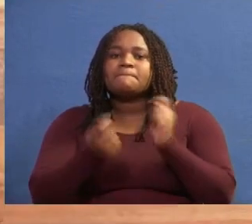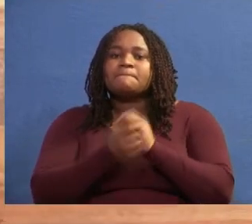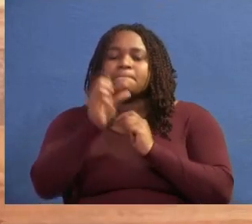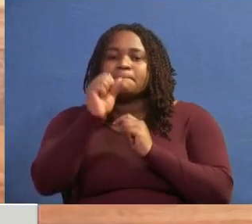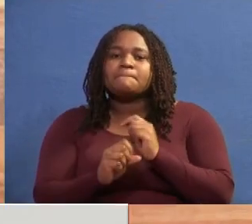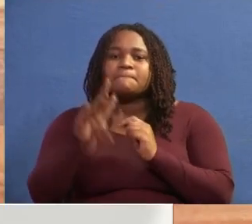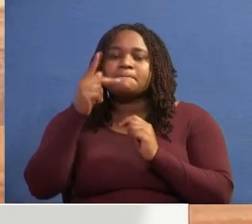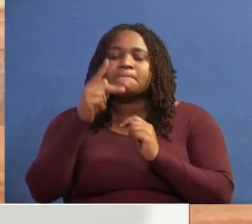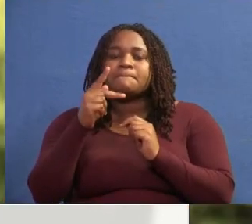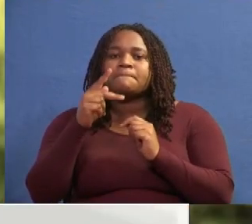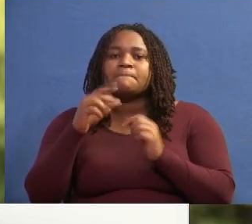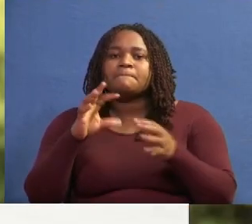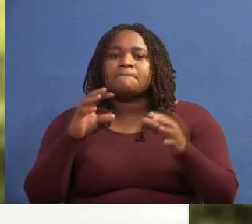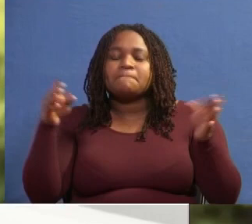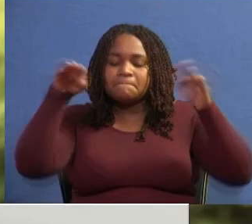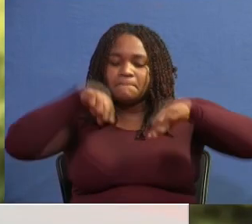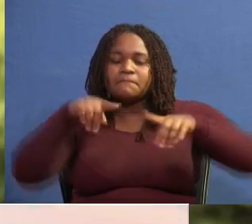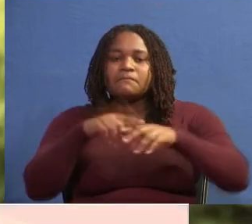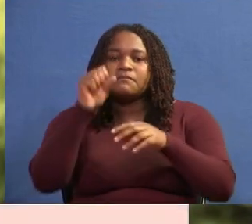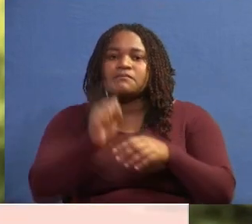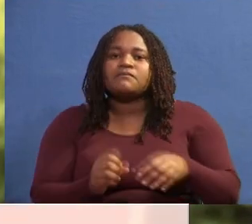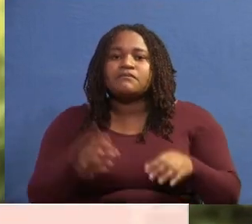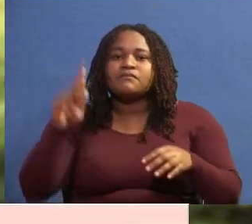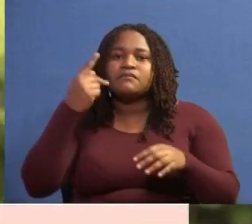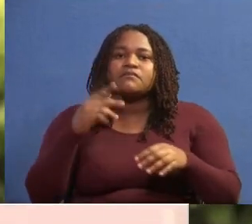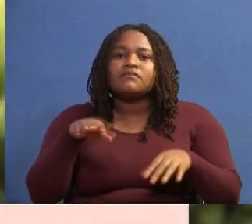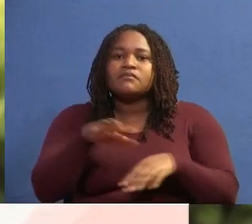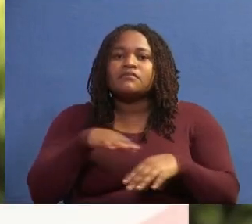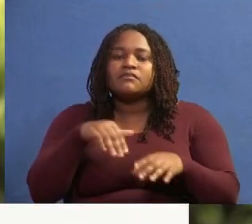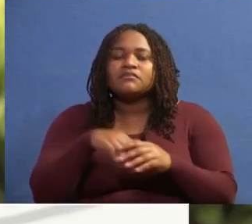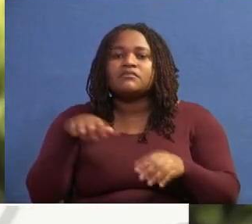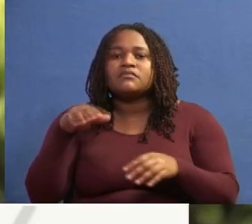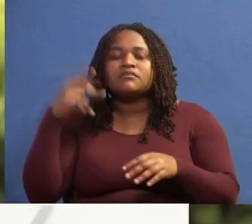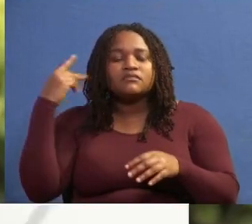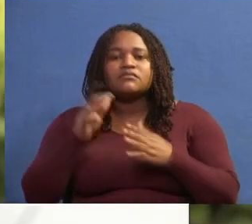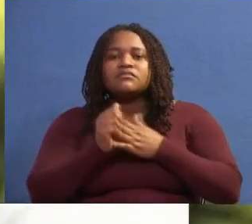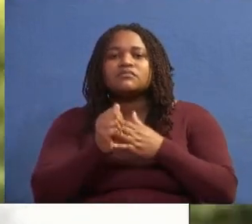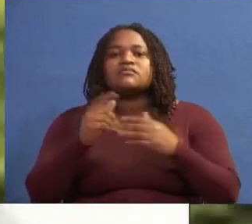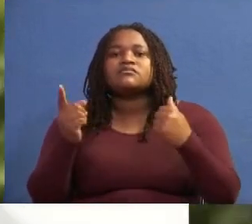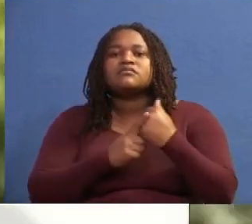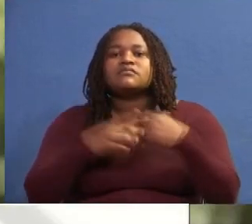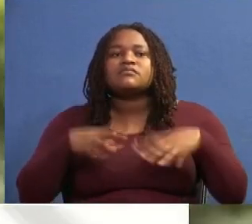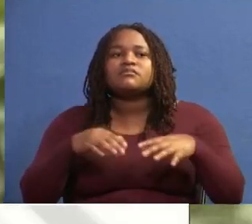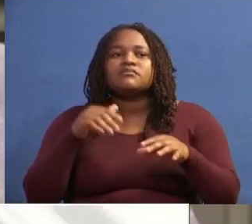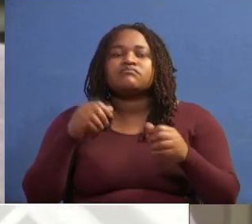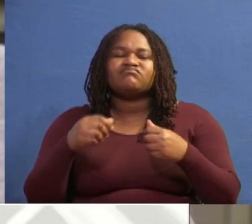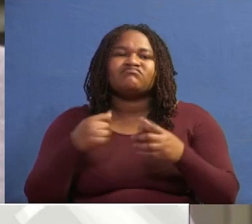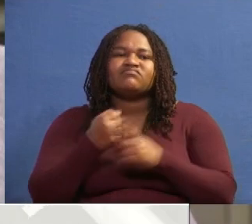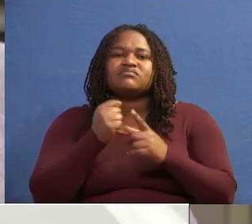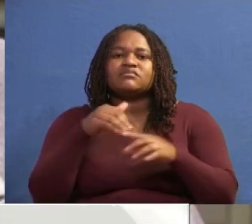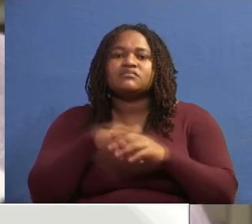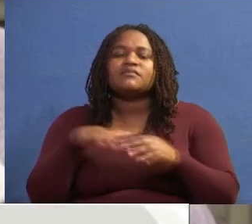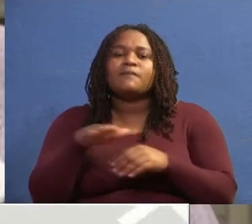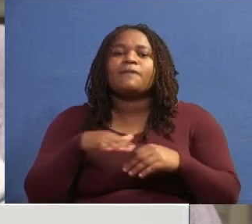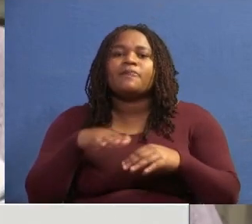Kenya Conference based in Nyanchwa to the Southeast Kenya field at Omobera, leading to several worshippers being injured in the commotion.